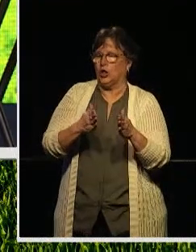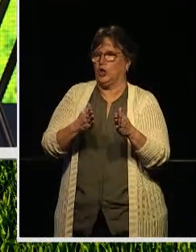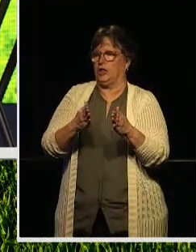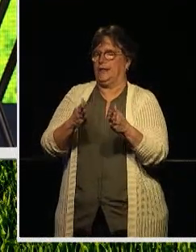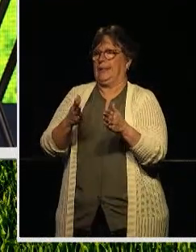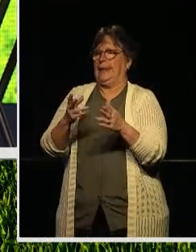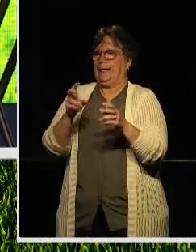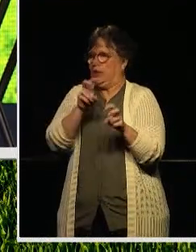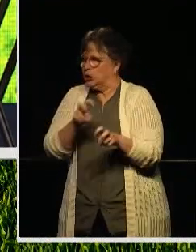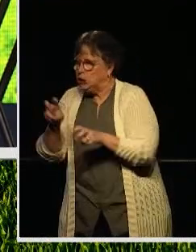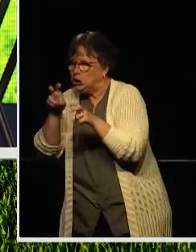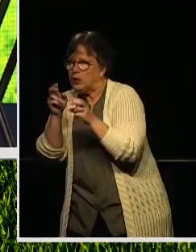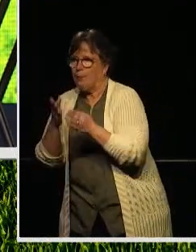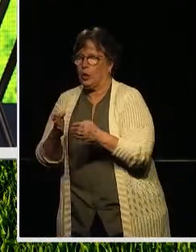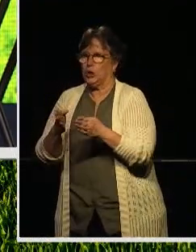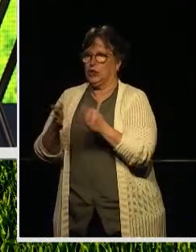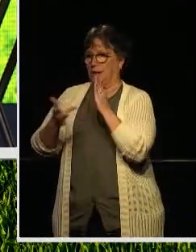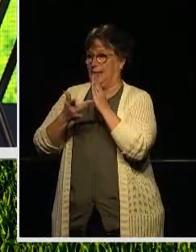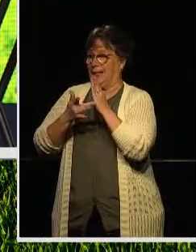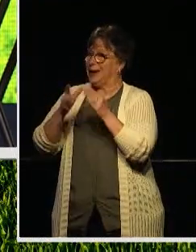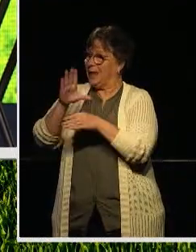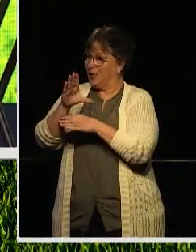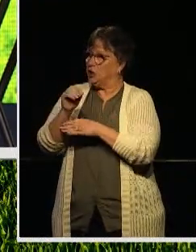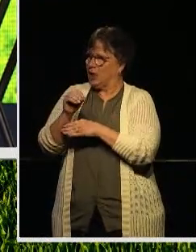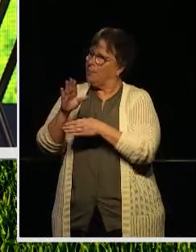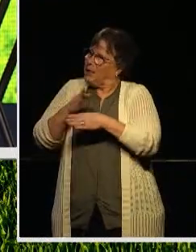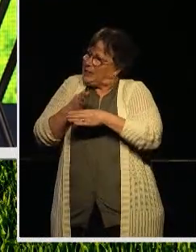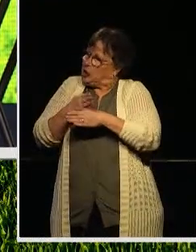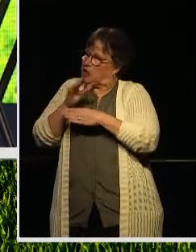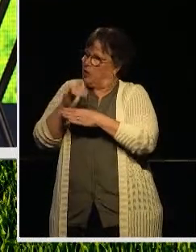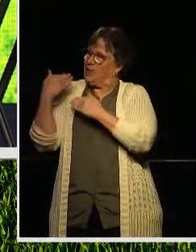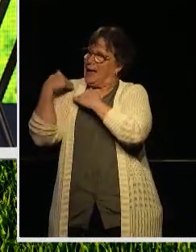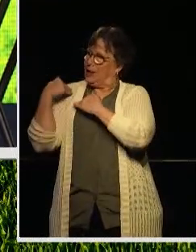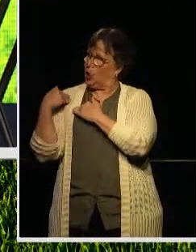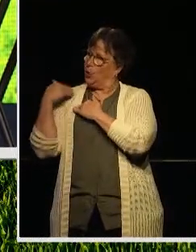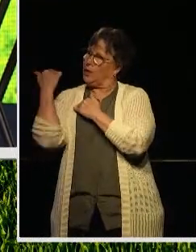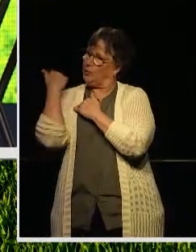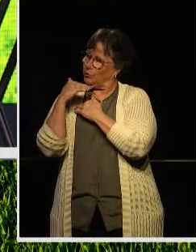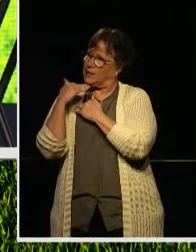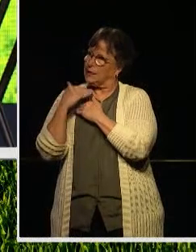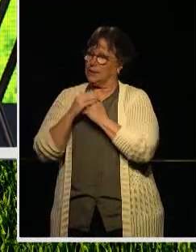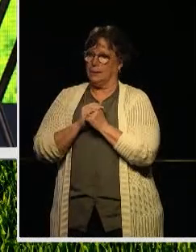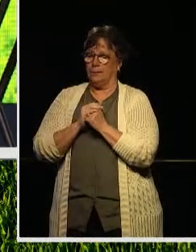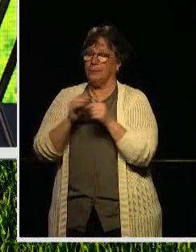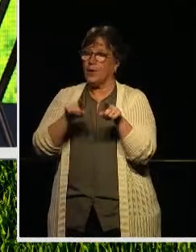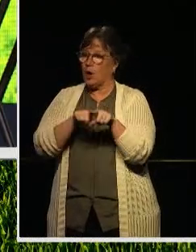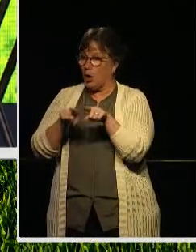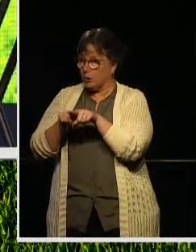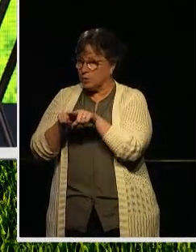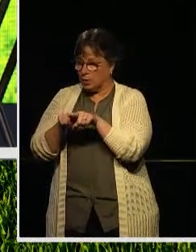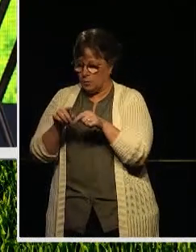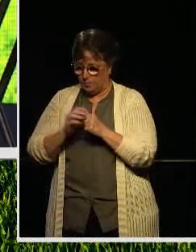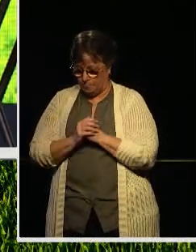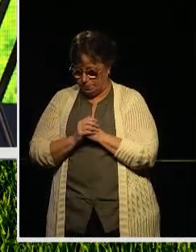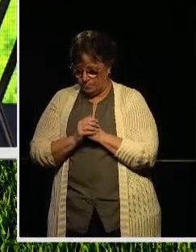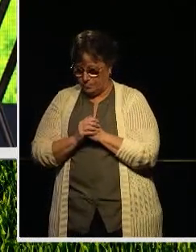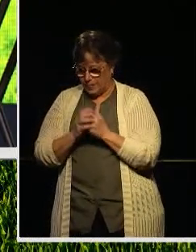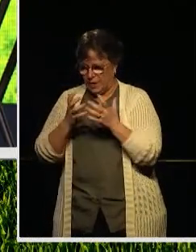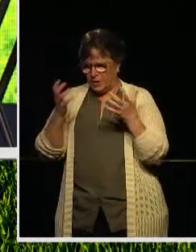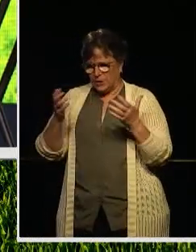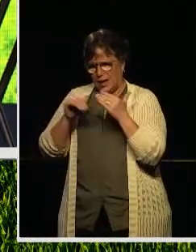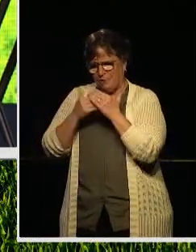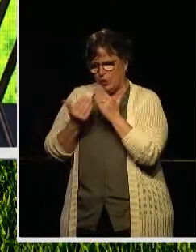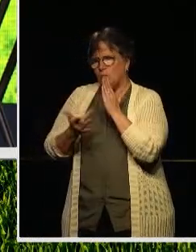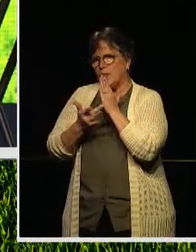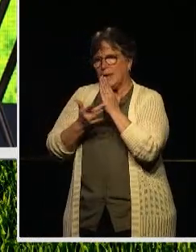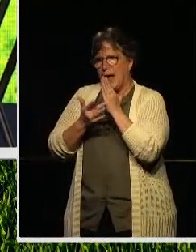the technology companies in sharing some of those risks? Also, there's a lot of new technologies